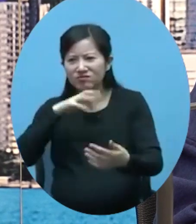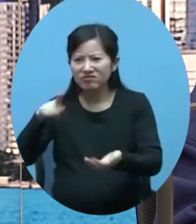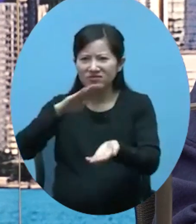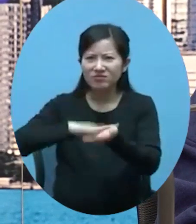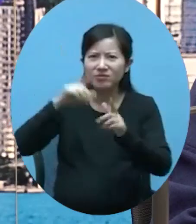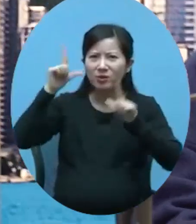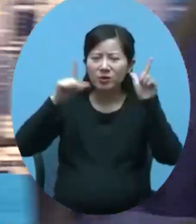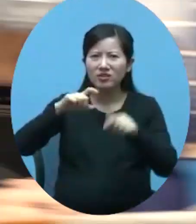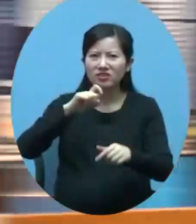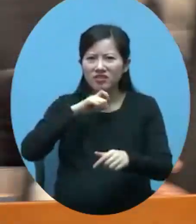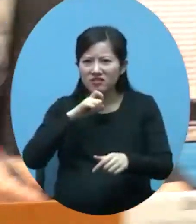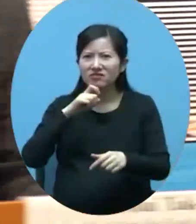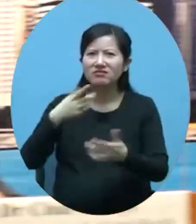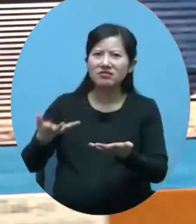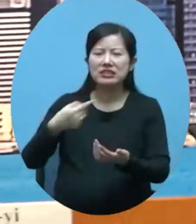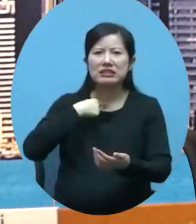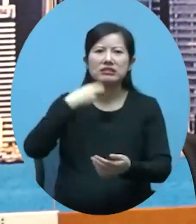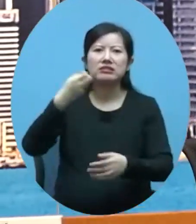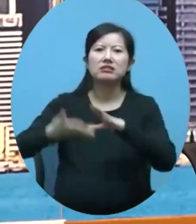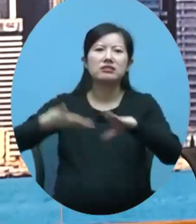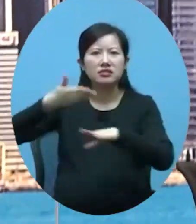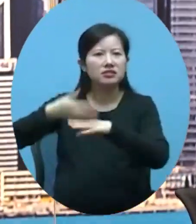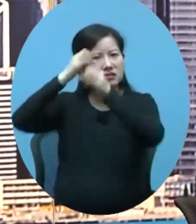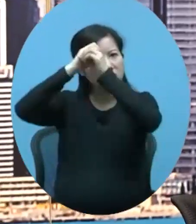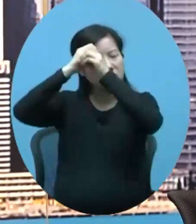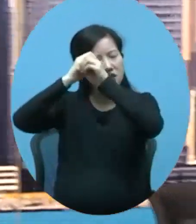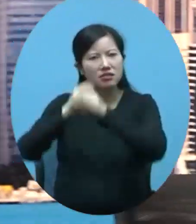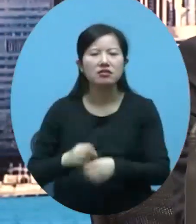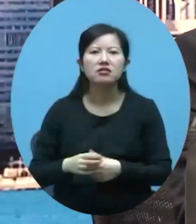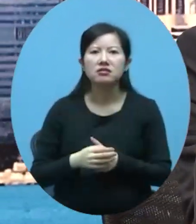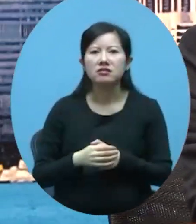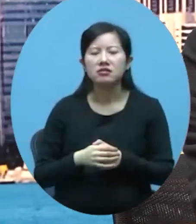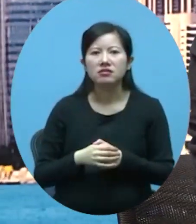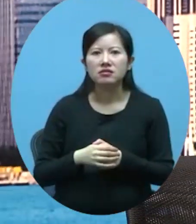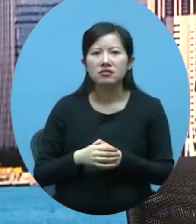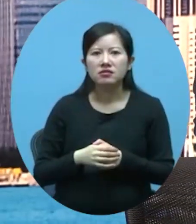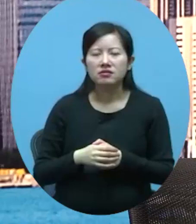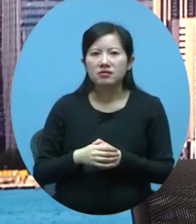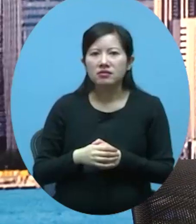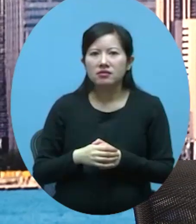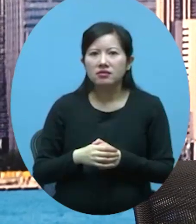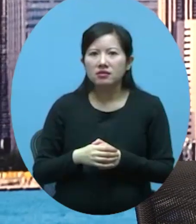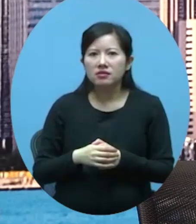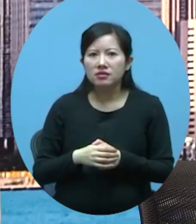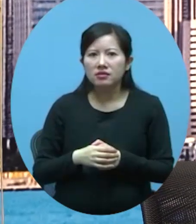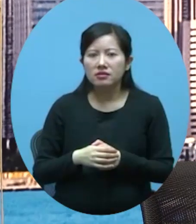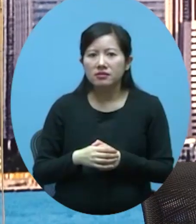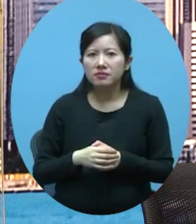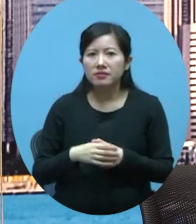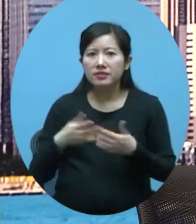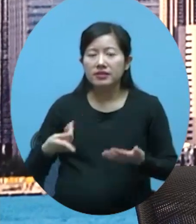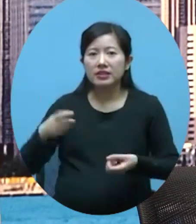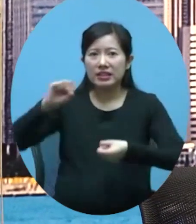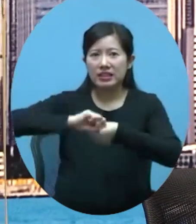yes this is the aim of our enhanced surveillance is the early detection